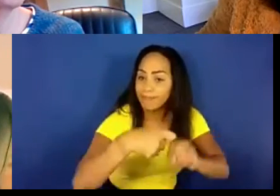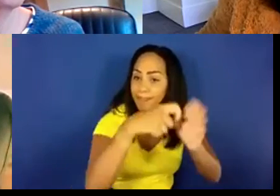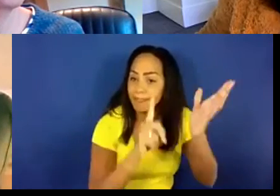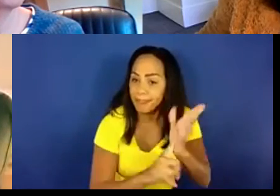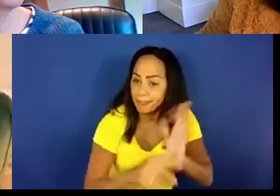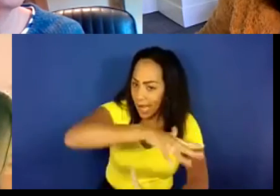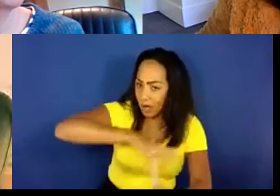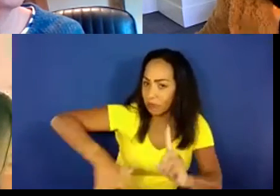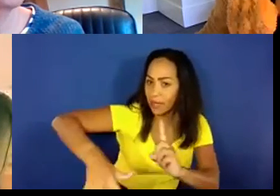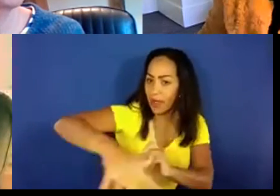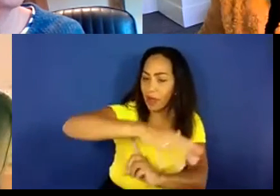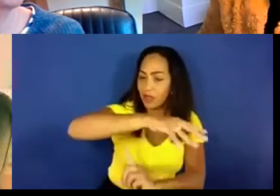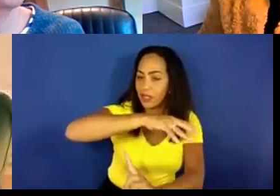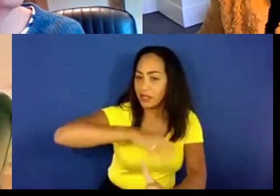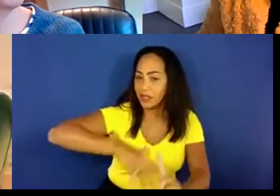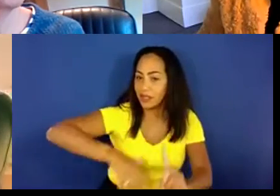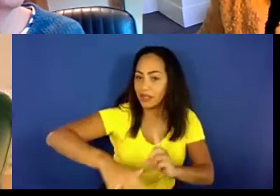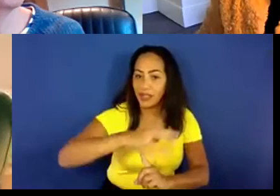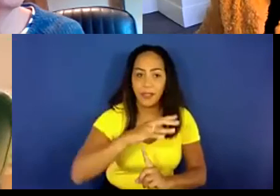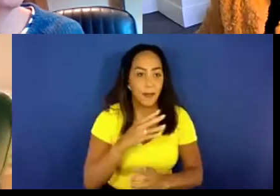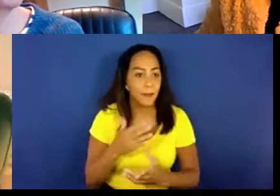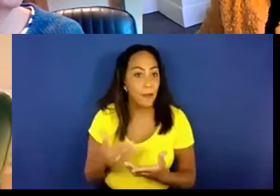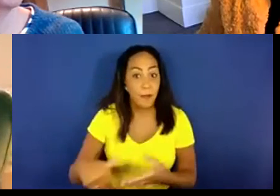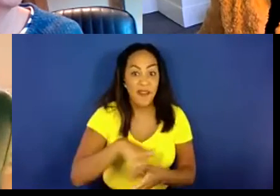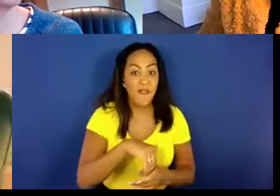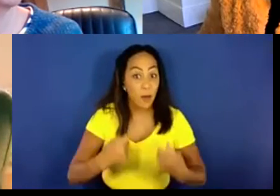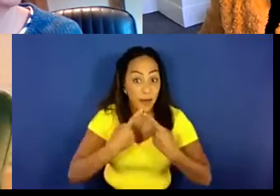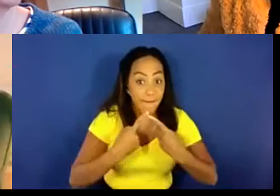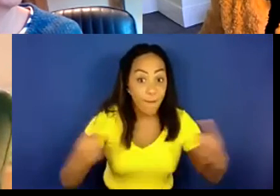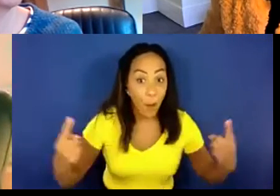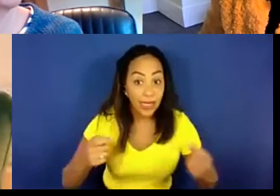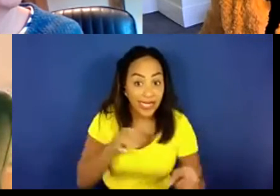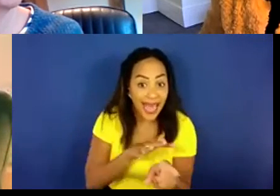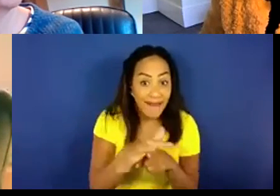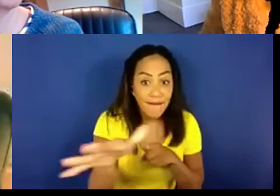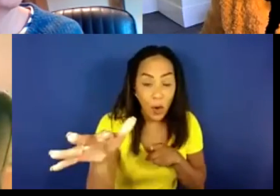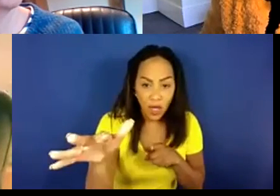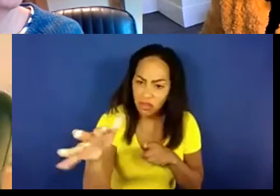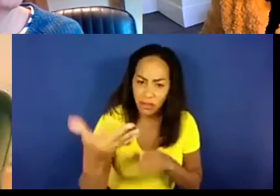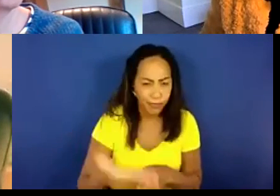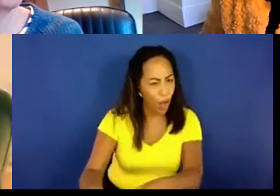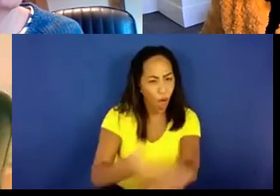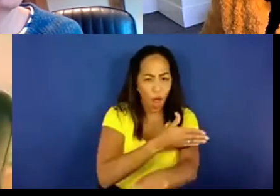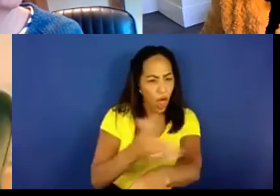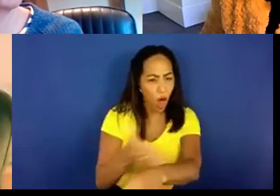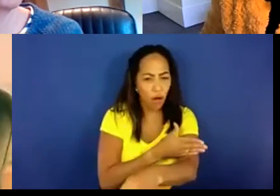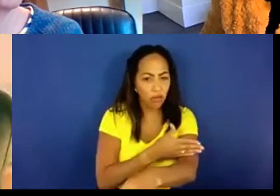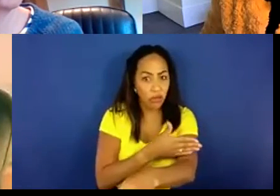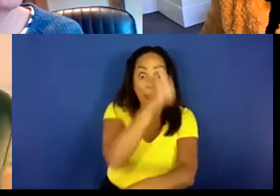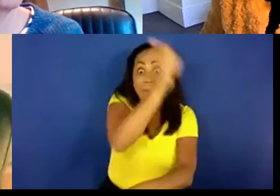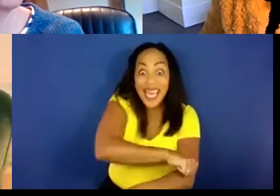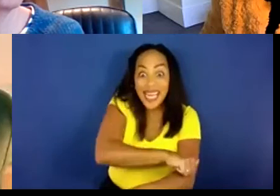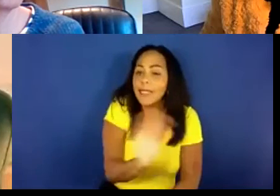areas. And we've been involved with Voice Influence since quite early on, not quite the beginning, but quite early